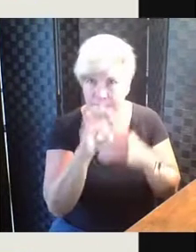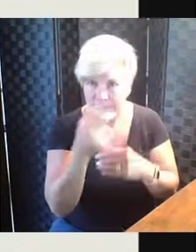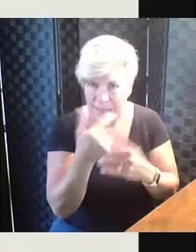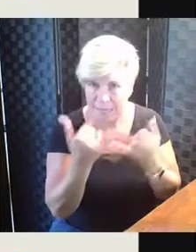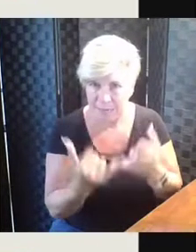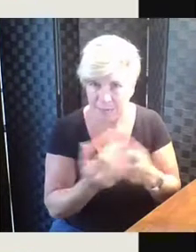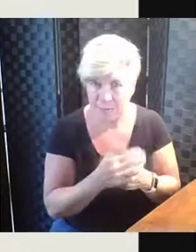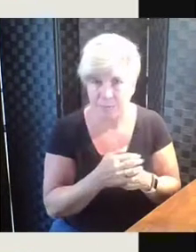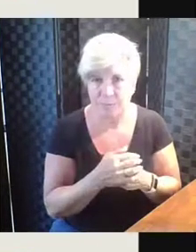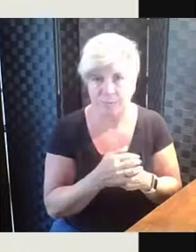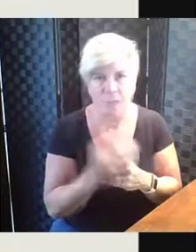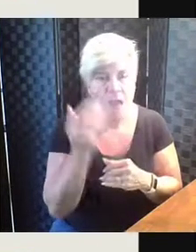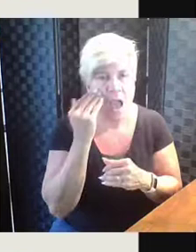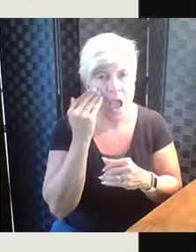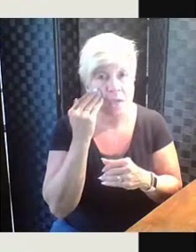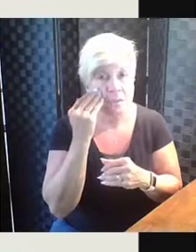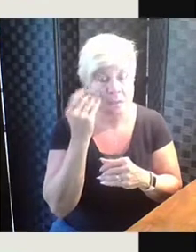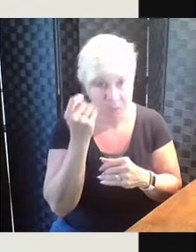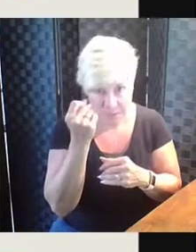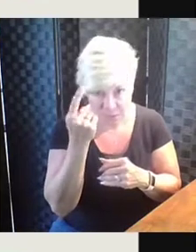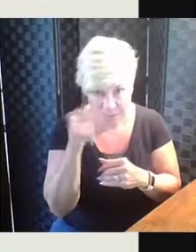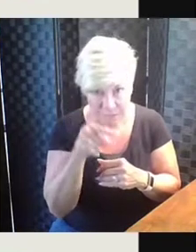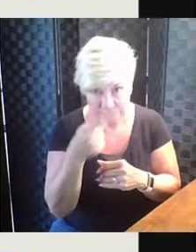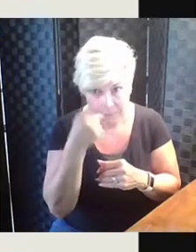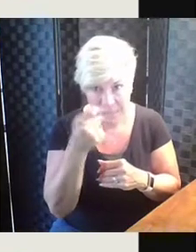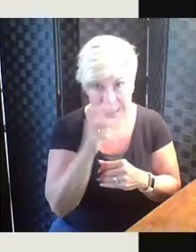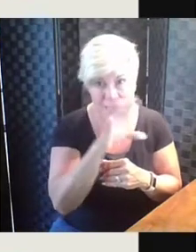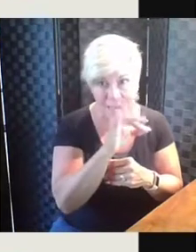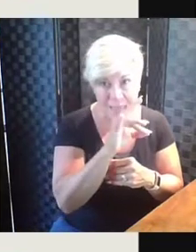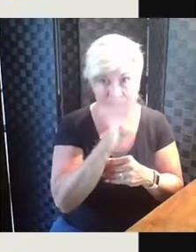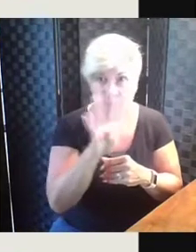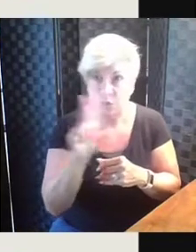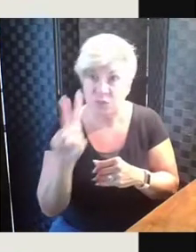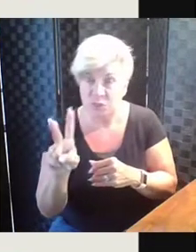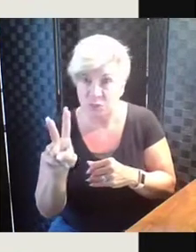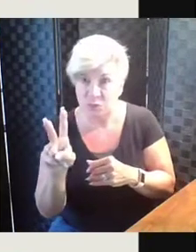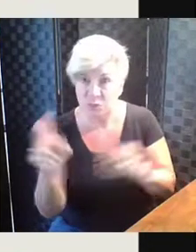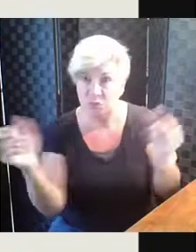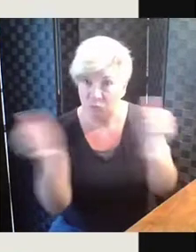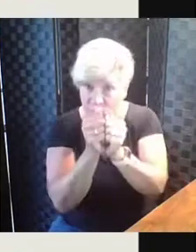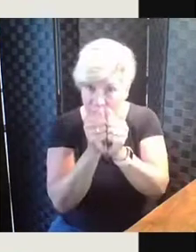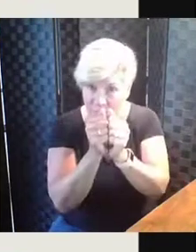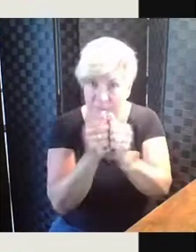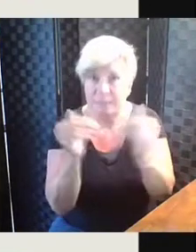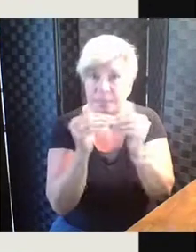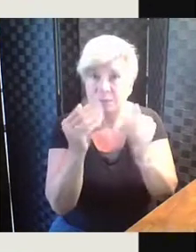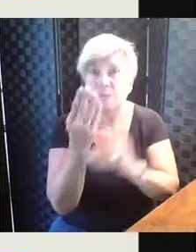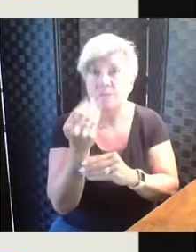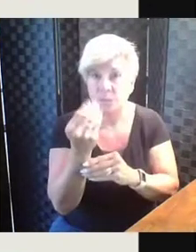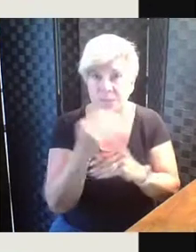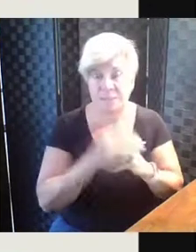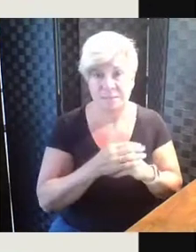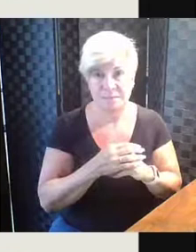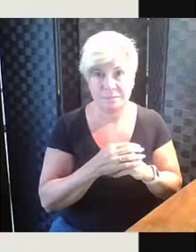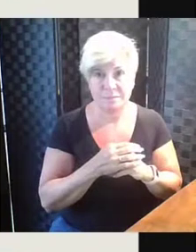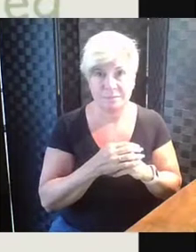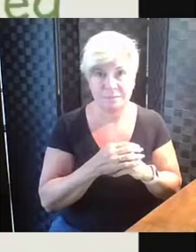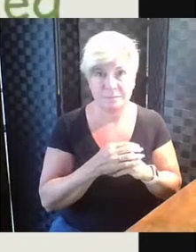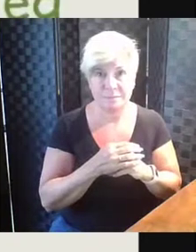now. I know this makes sense because 8, 4, and 2 altogether equal 14.